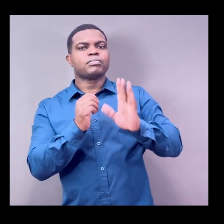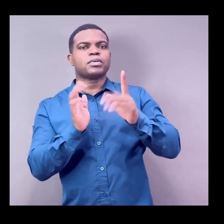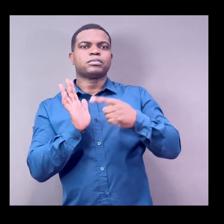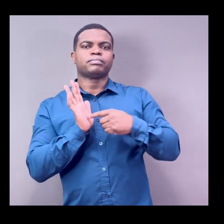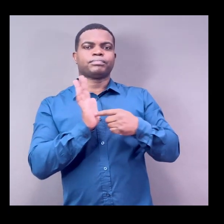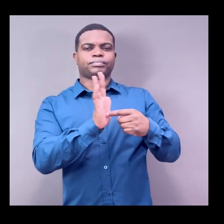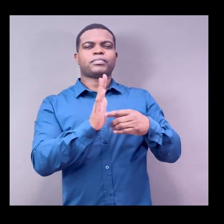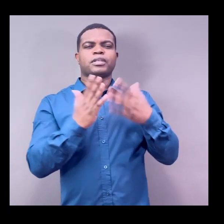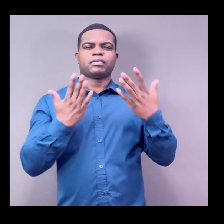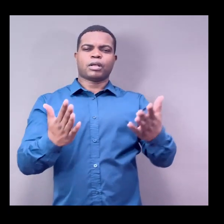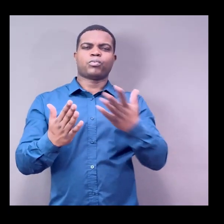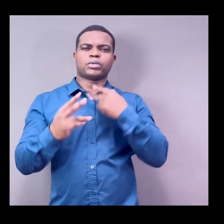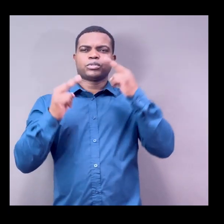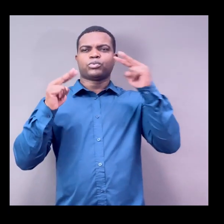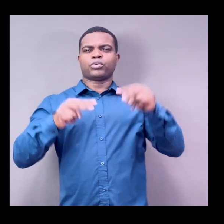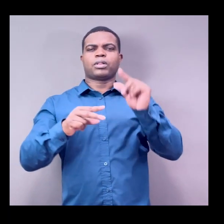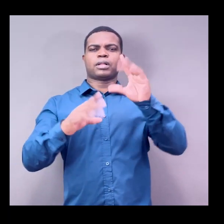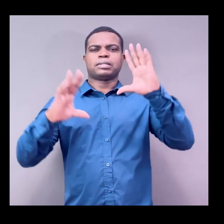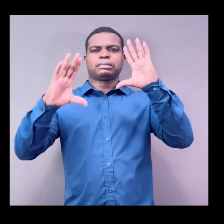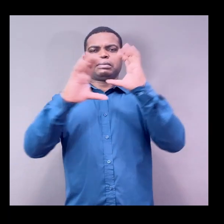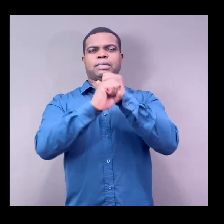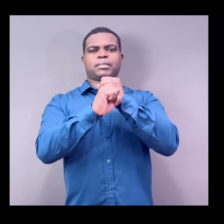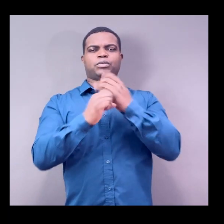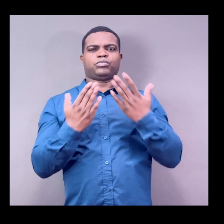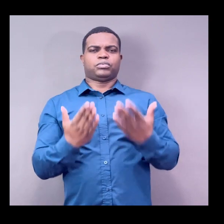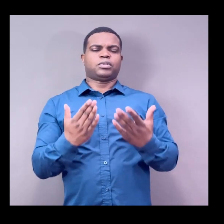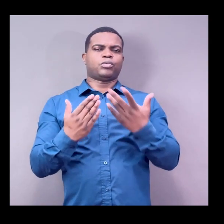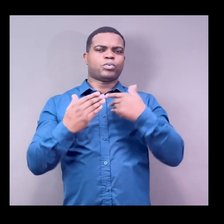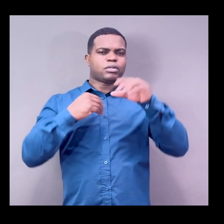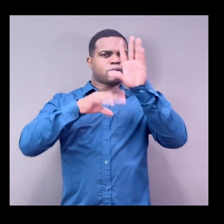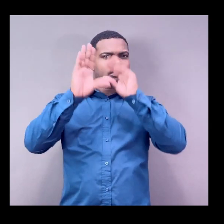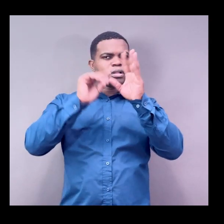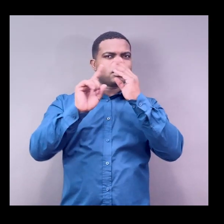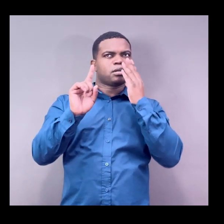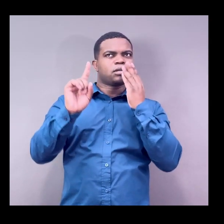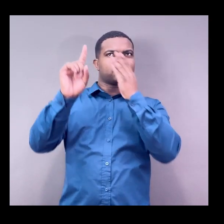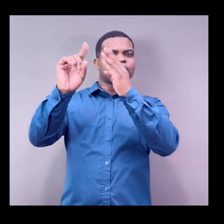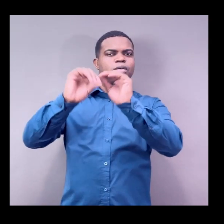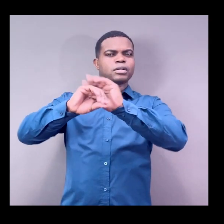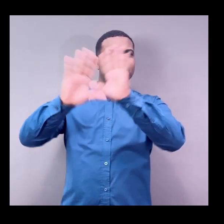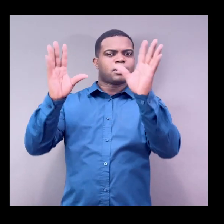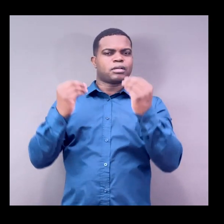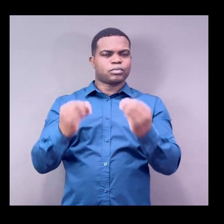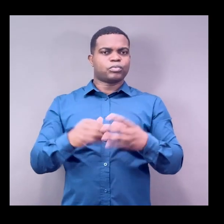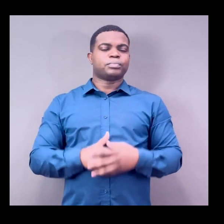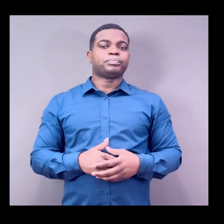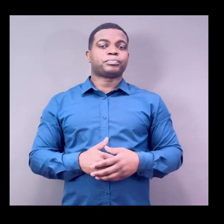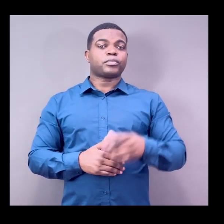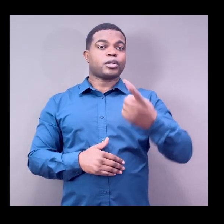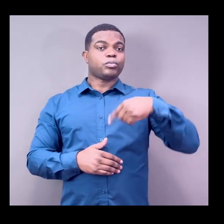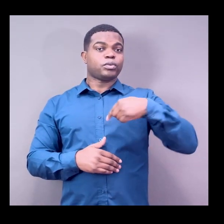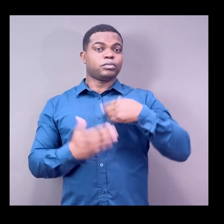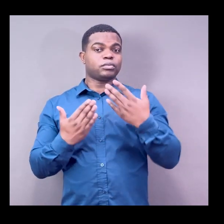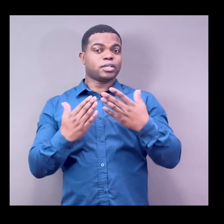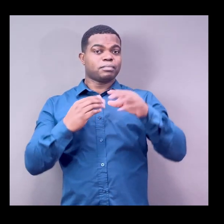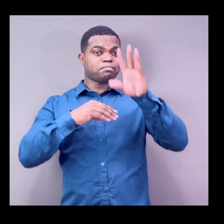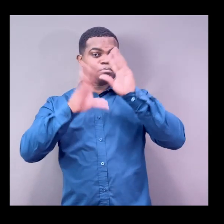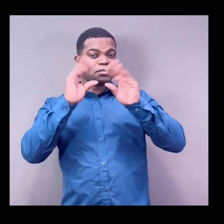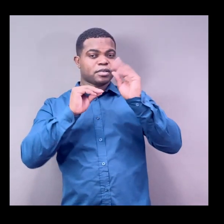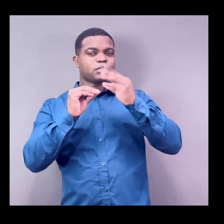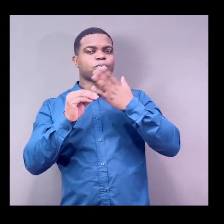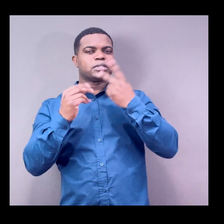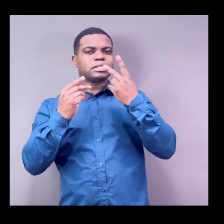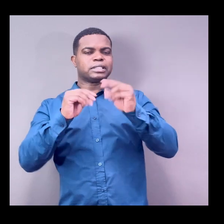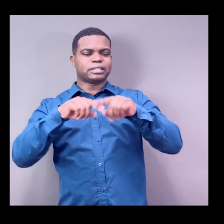let's look at the summary of this module. In this module, we talked about how to set clear objectives and goals. We talked about the differences